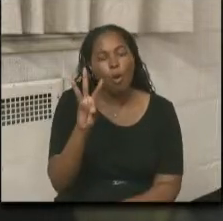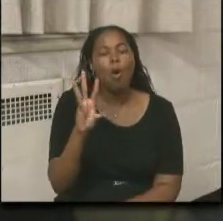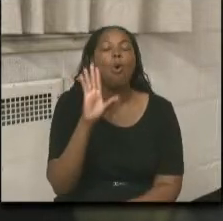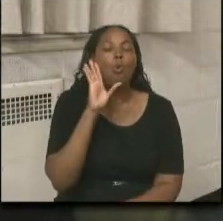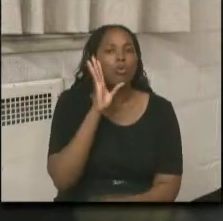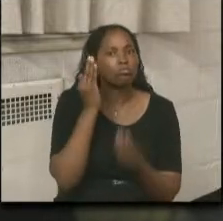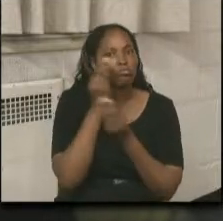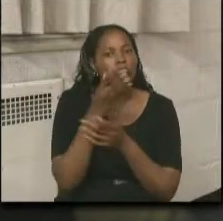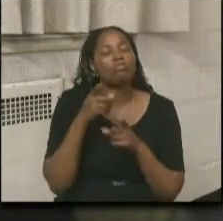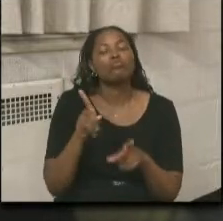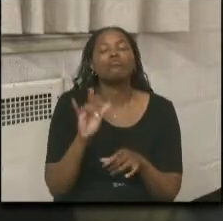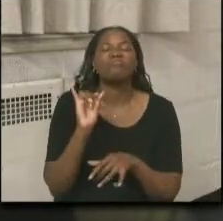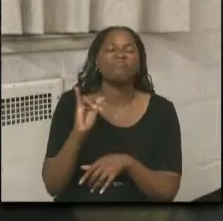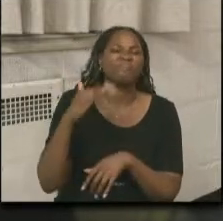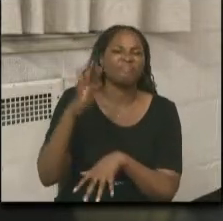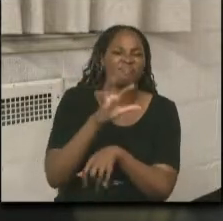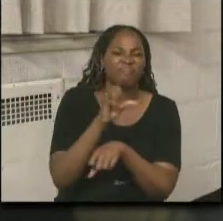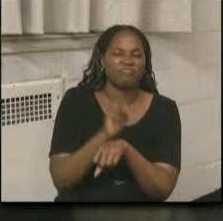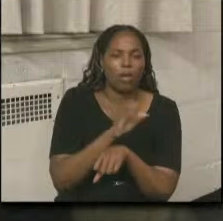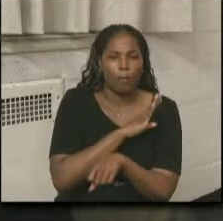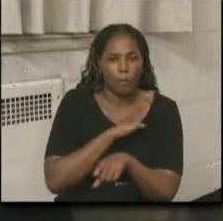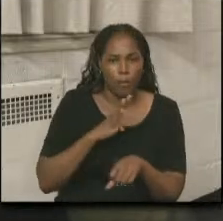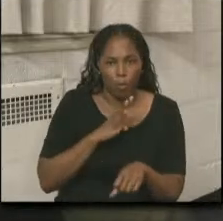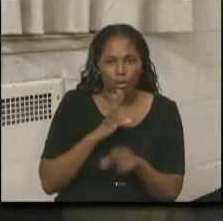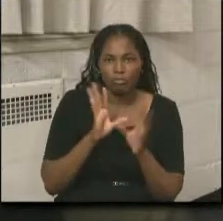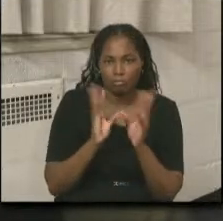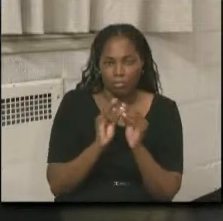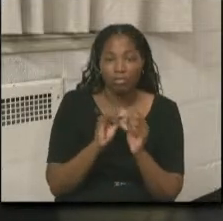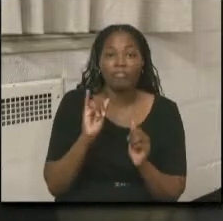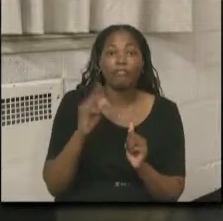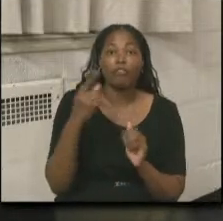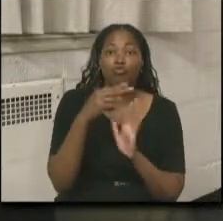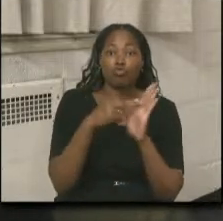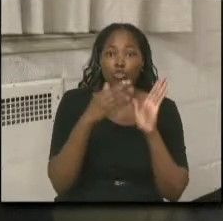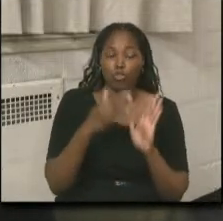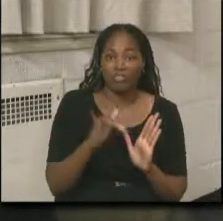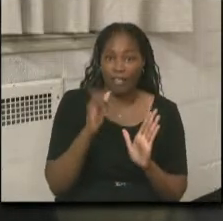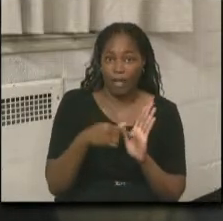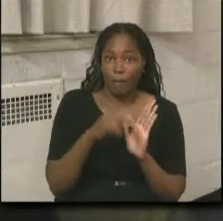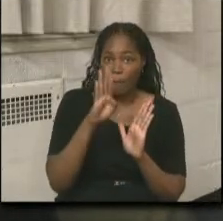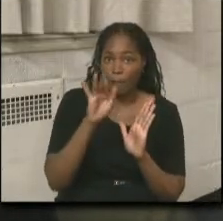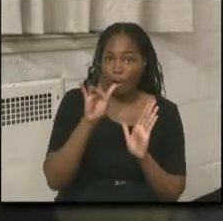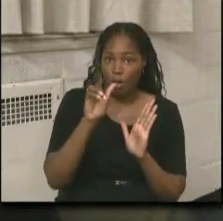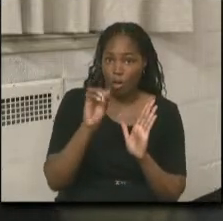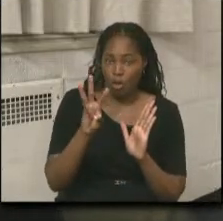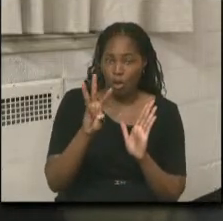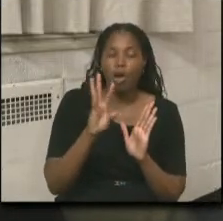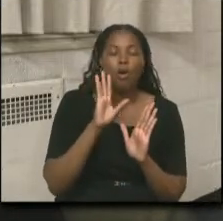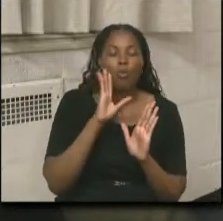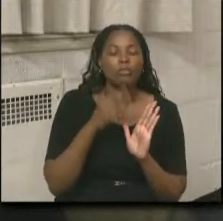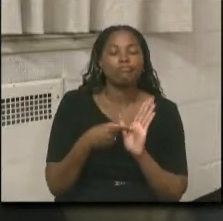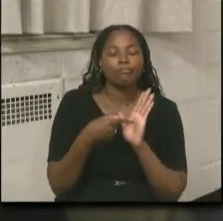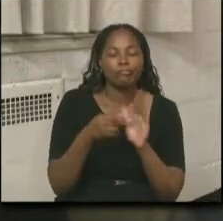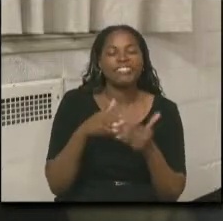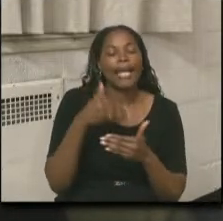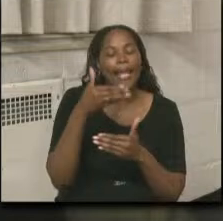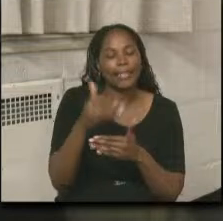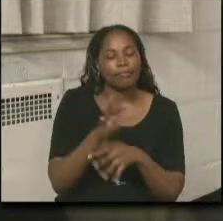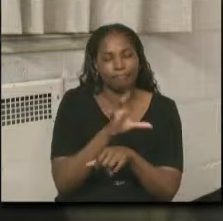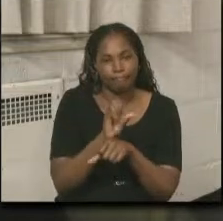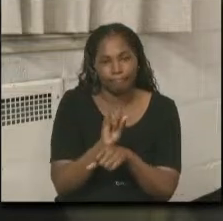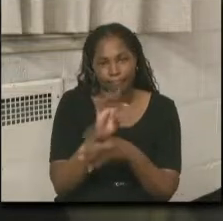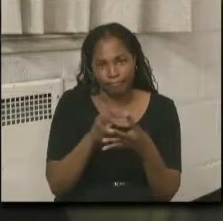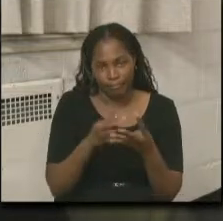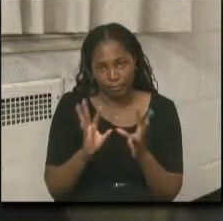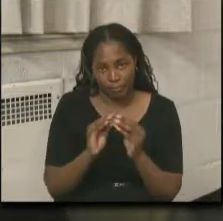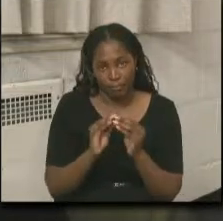meeting that a first reading of a proposed bylaw revision will occur at the next regular scheduled meeting. On behalf of the Policy